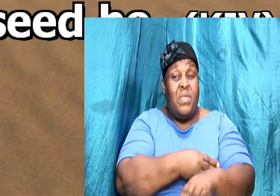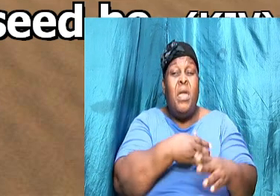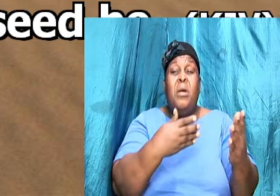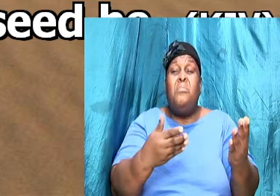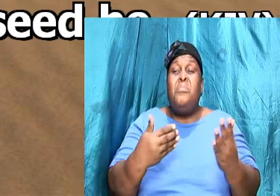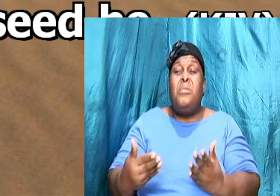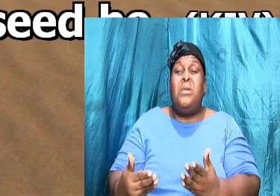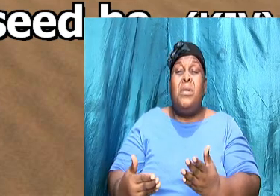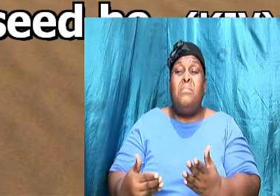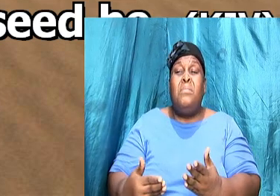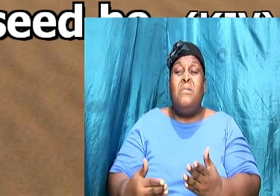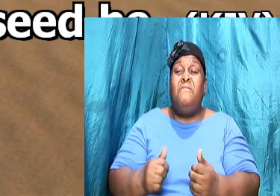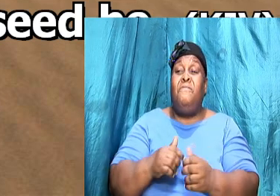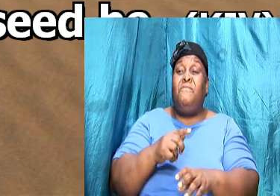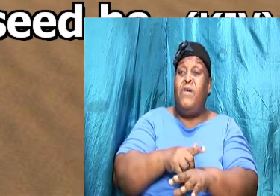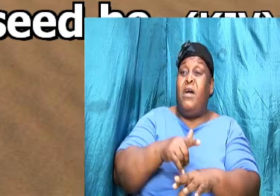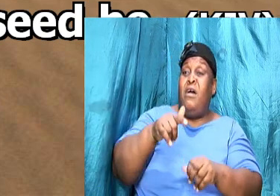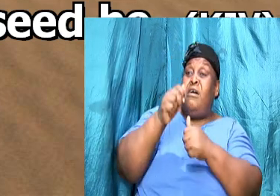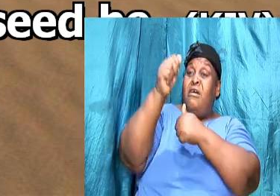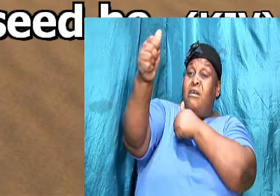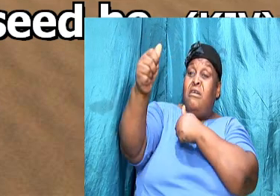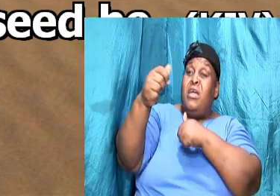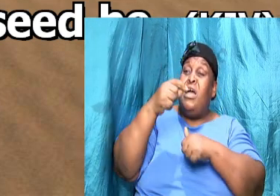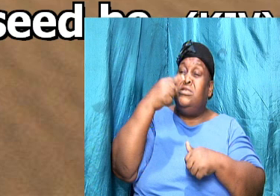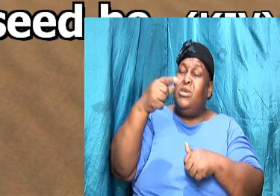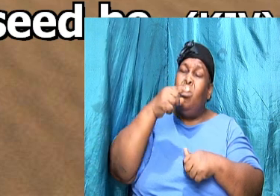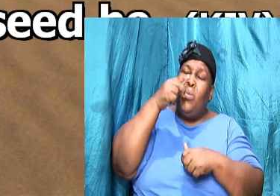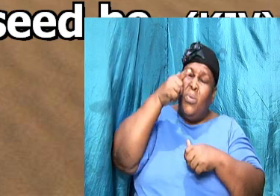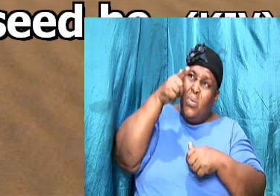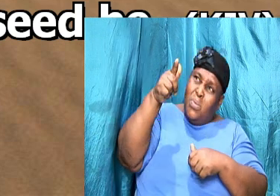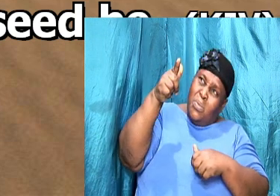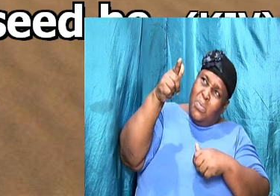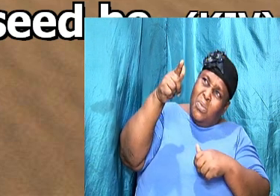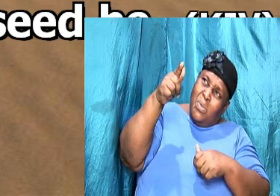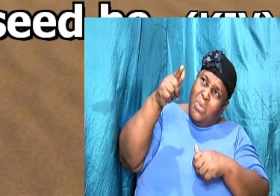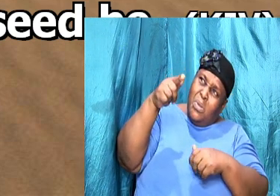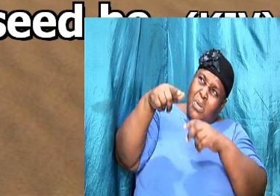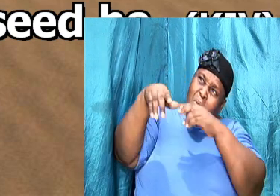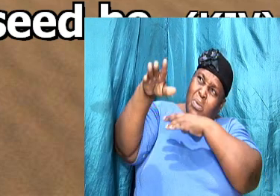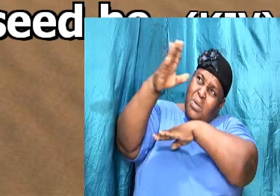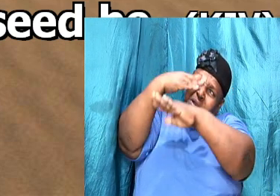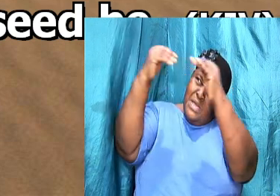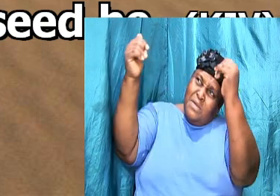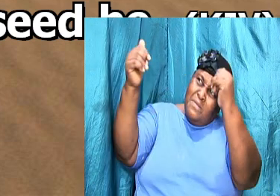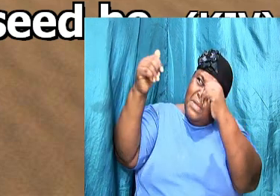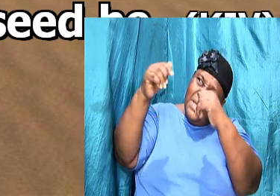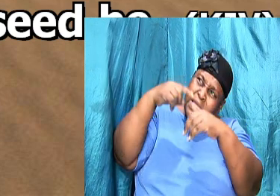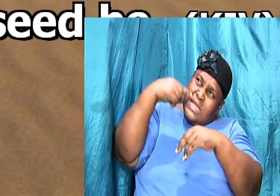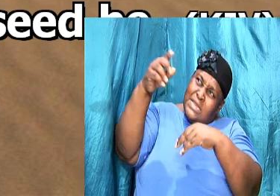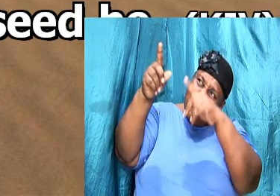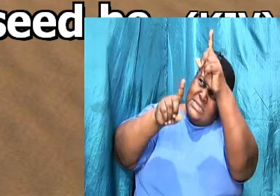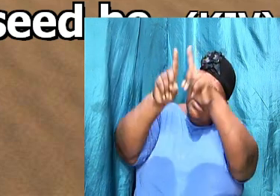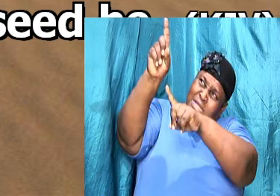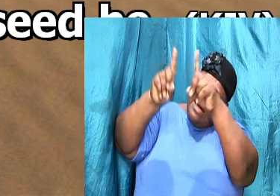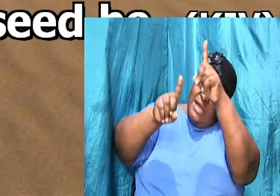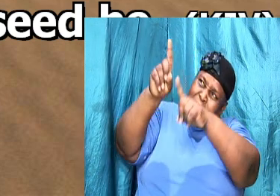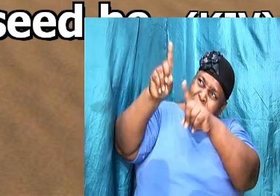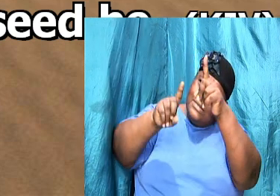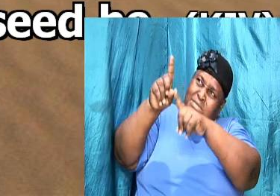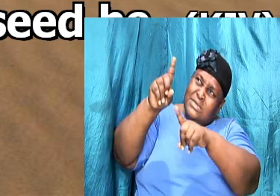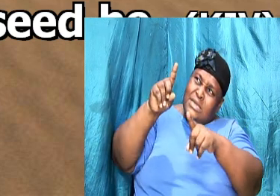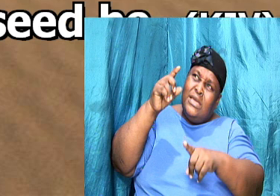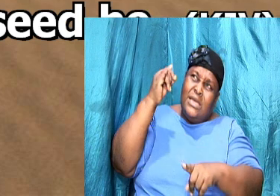and said, Look now towards the heaven, and tell the stars if thou art able to number them. And he said unto him,